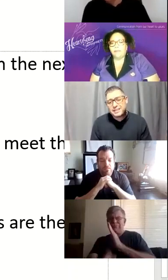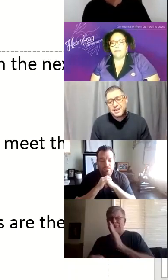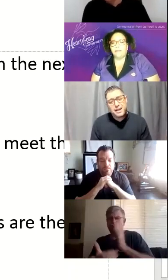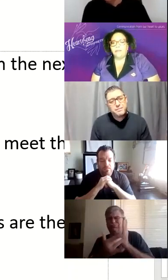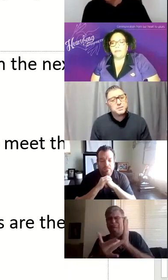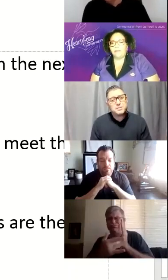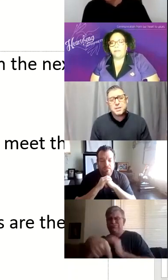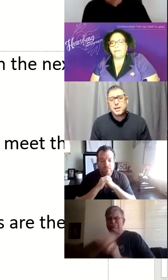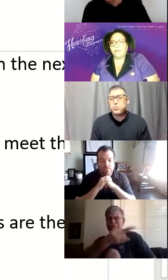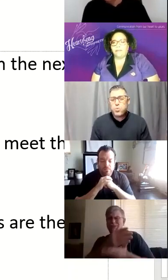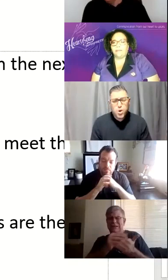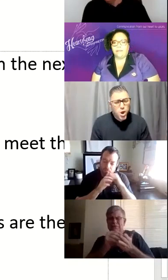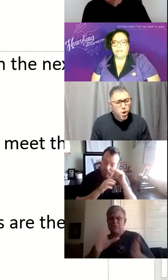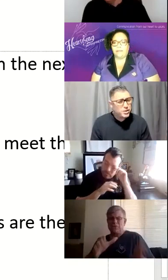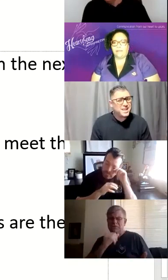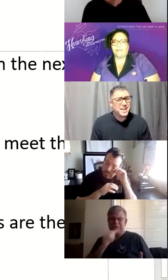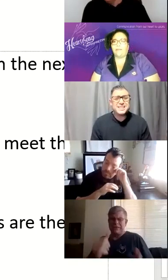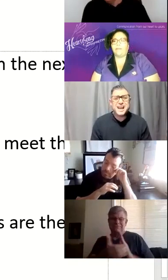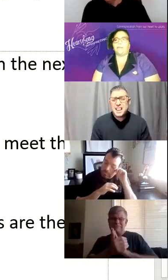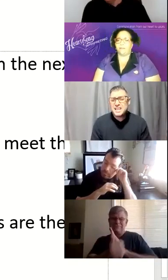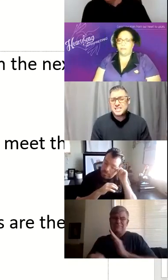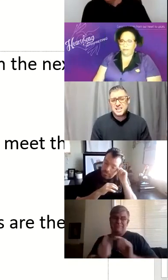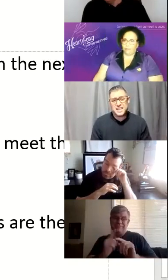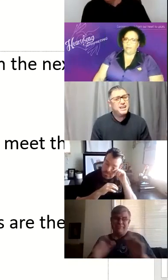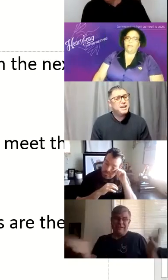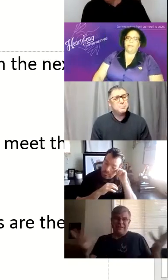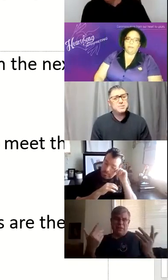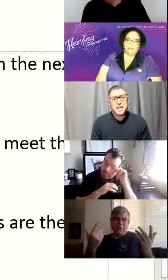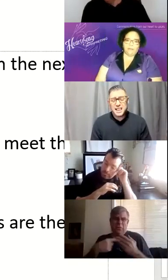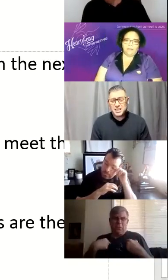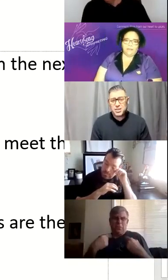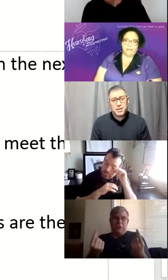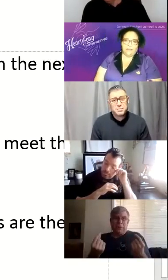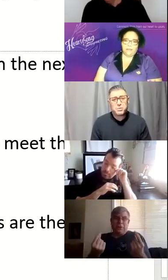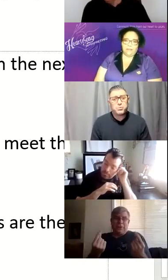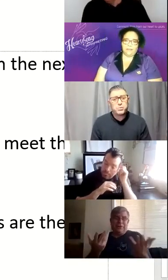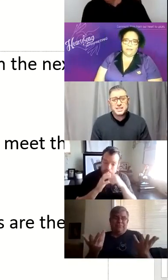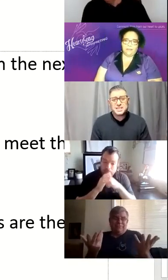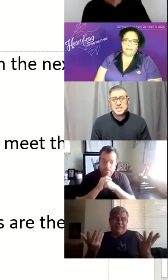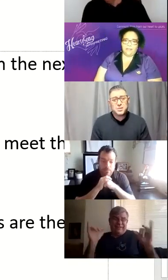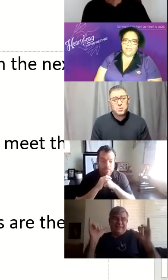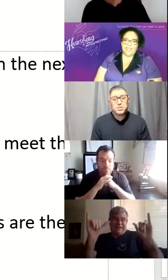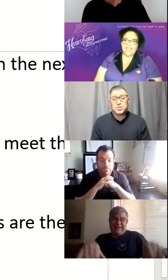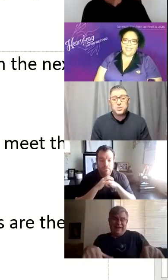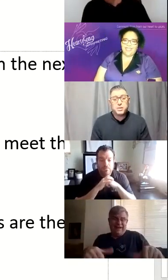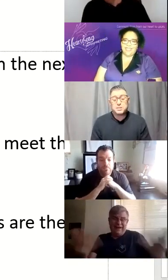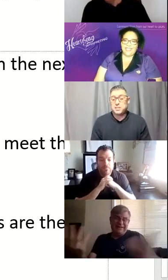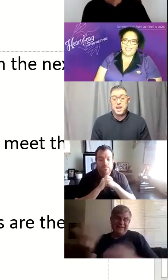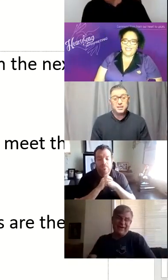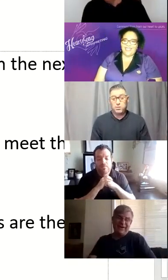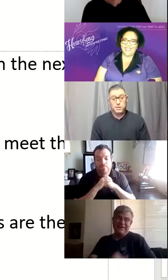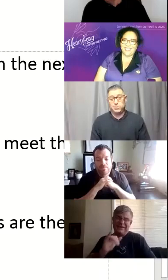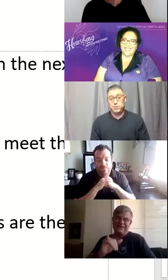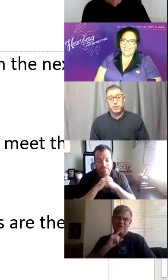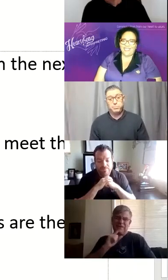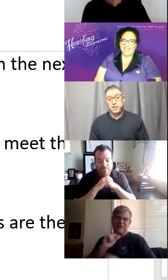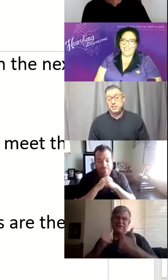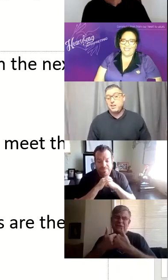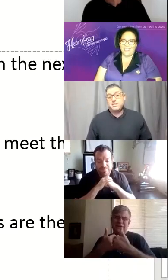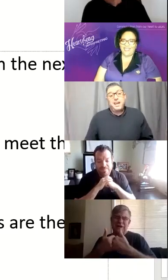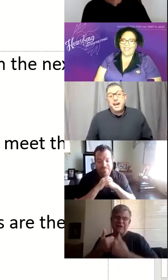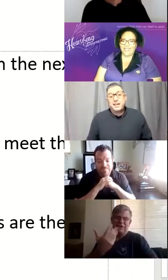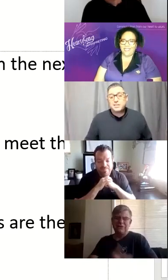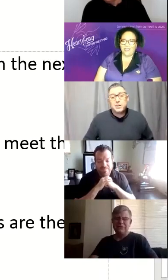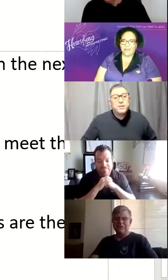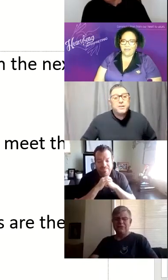fine at times, but sometimes, woo, the technology. I'm telling you, you have to be really skilled at what you're doing. Some of I don't know what I'm doing, but